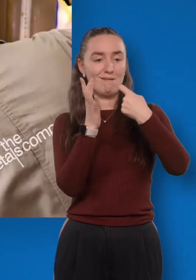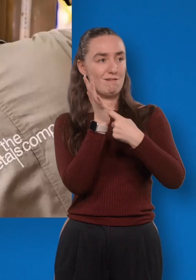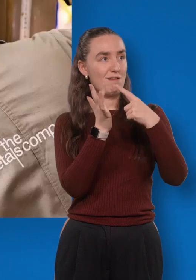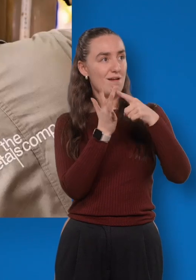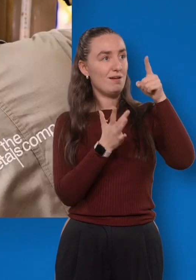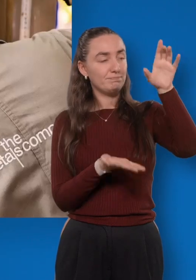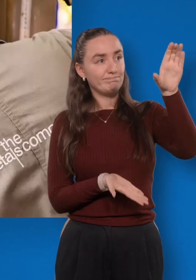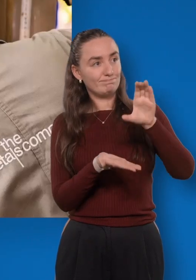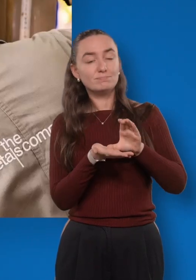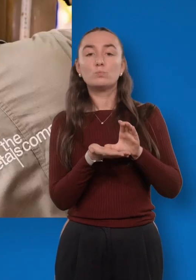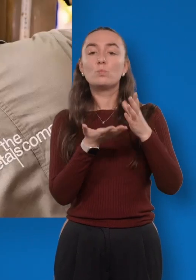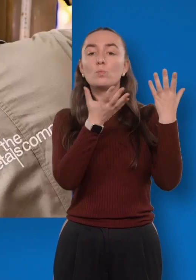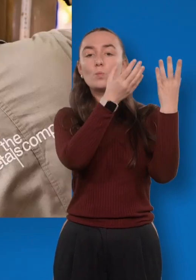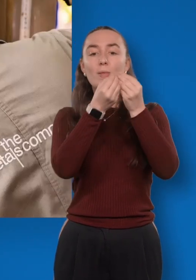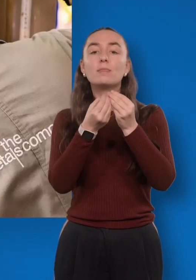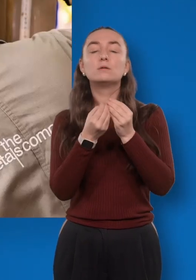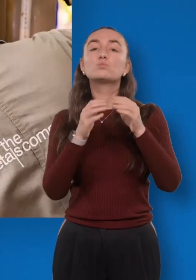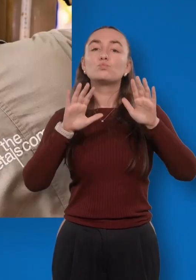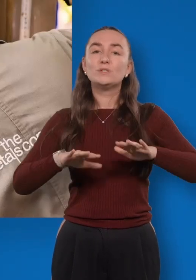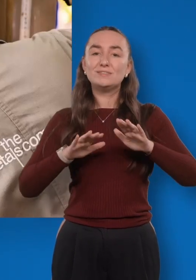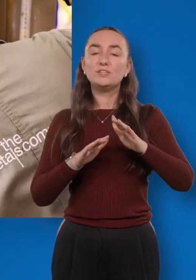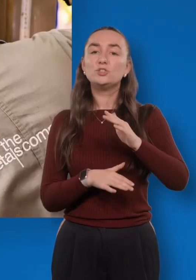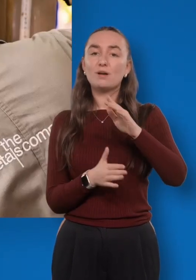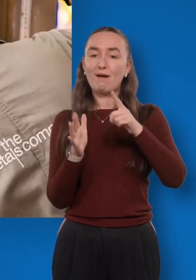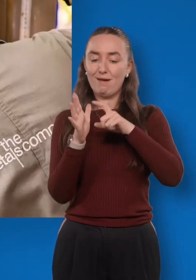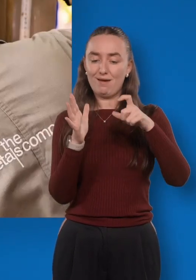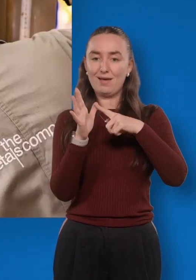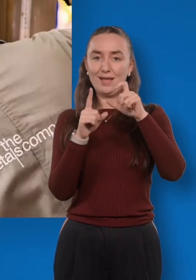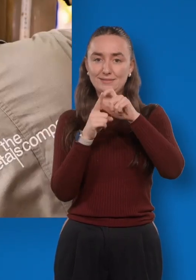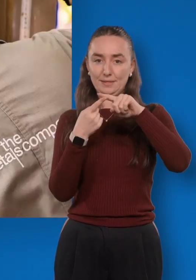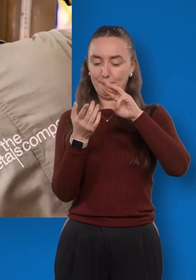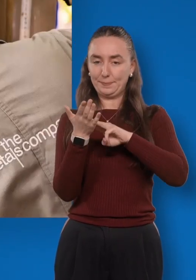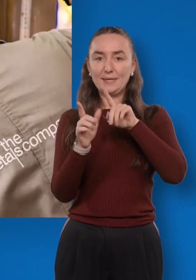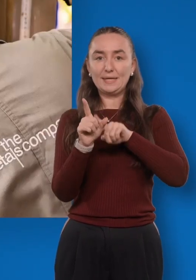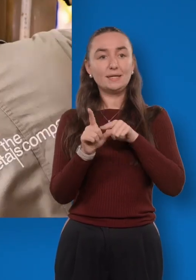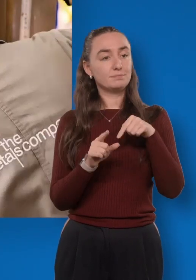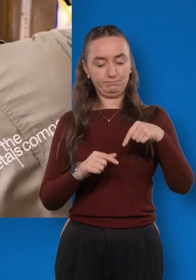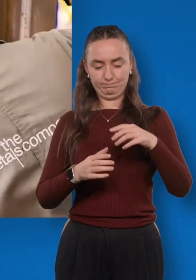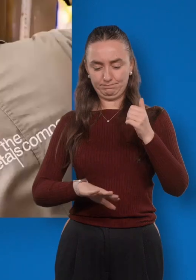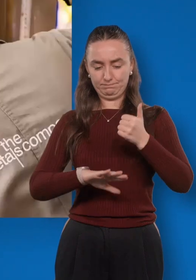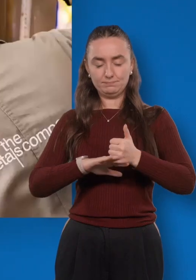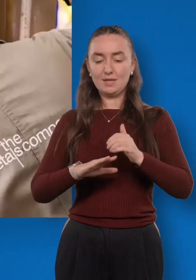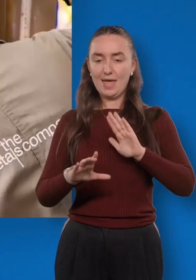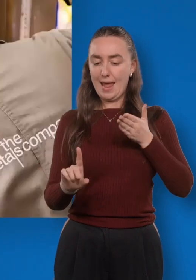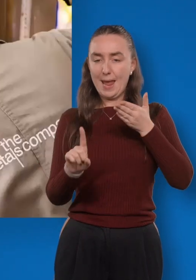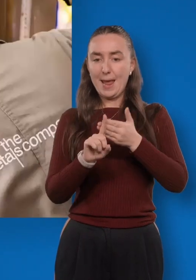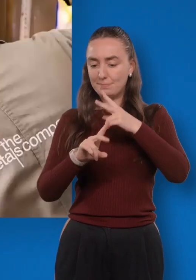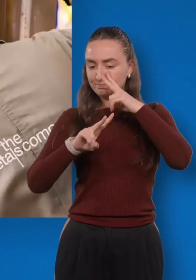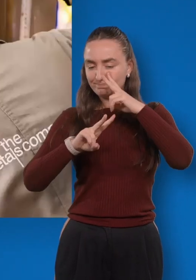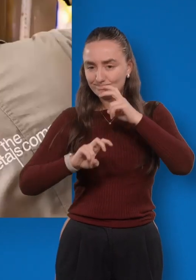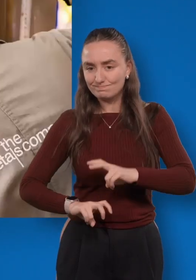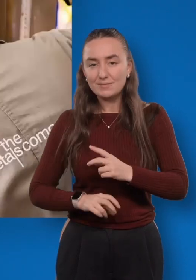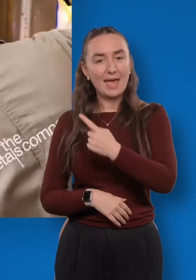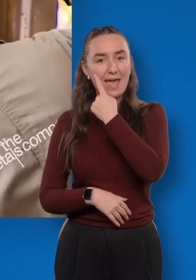British Academy, and it is aimed to research evidence base for inclusive